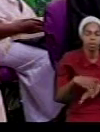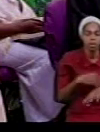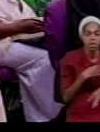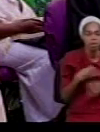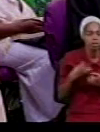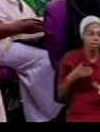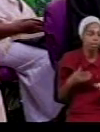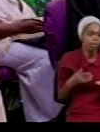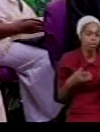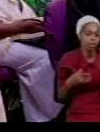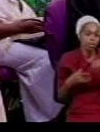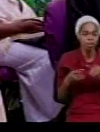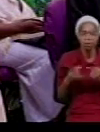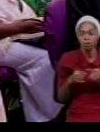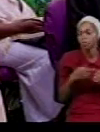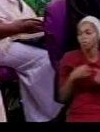voice